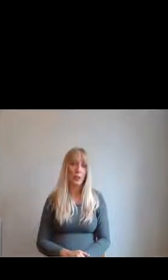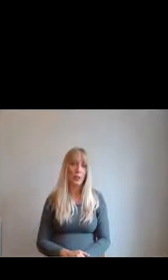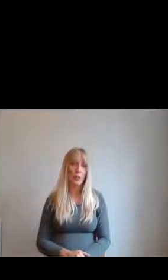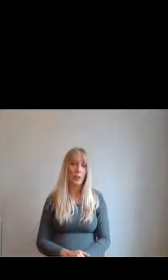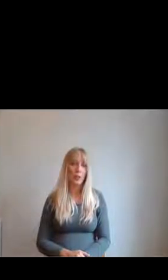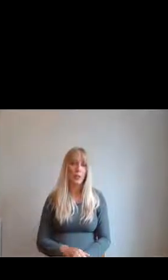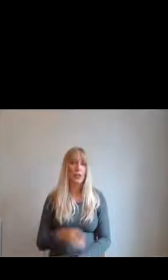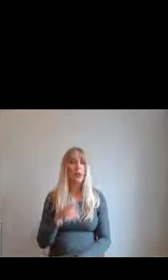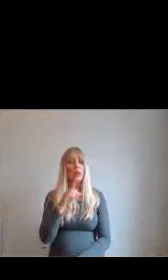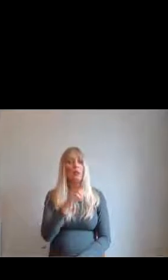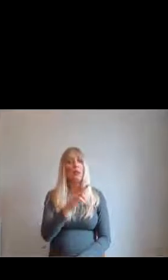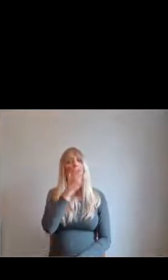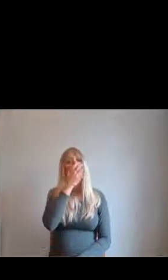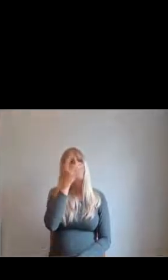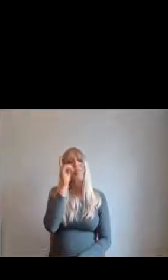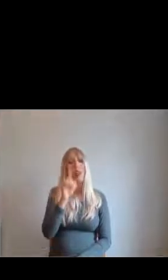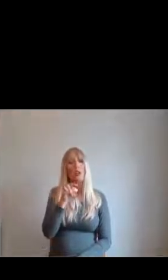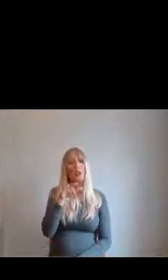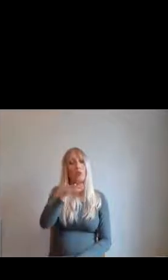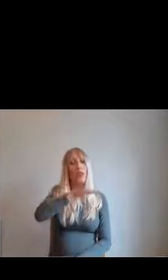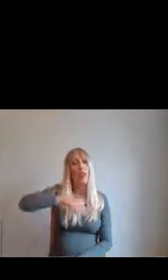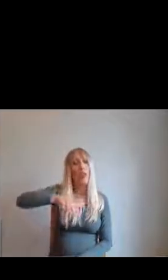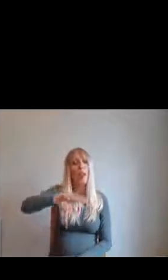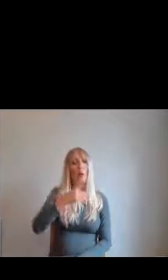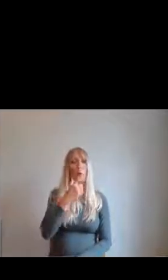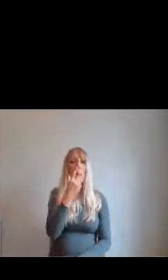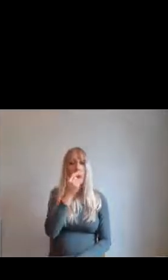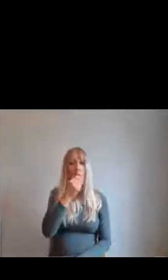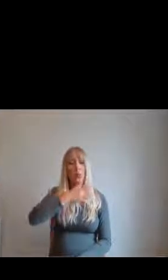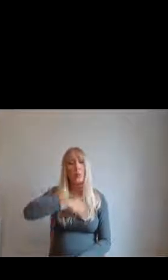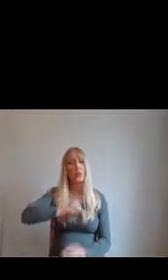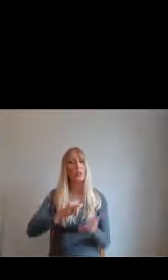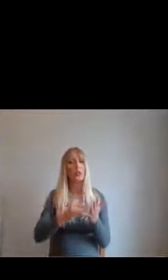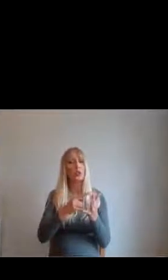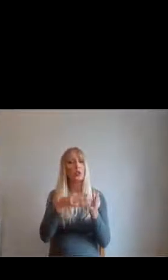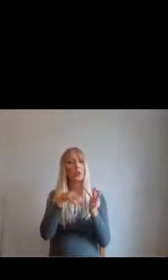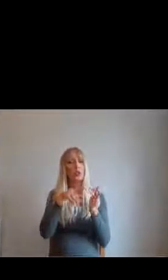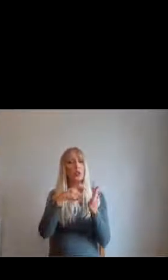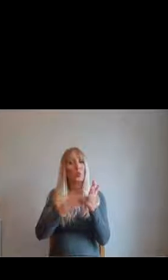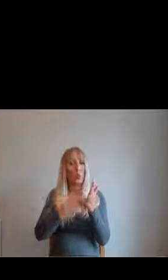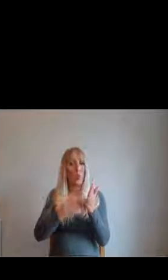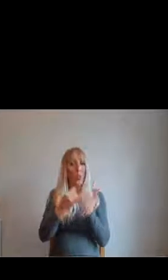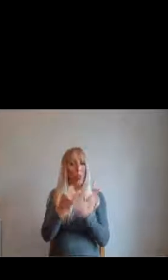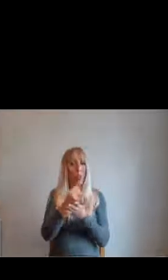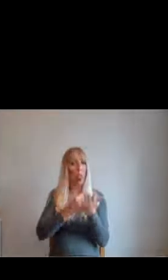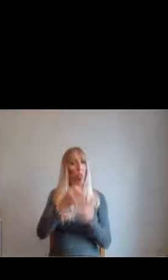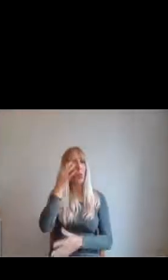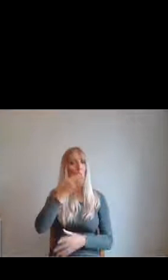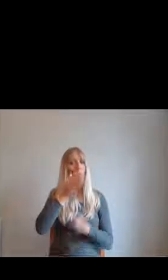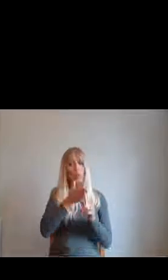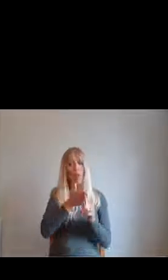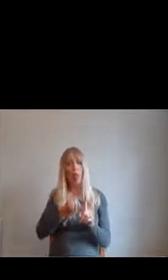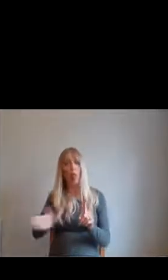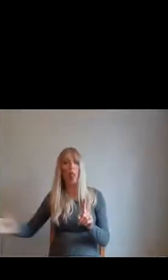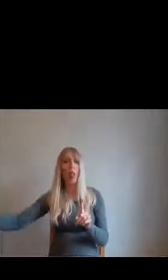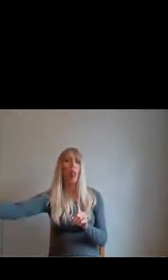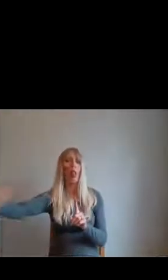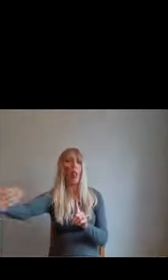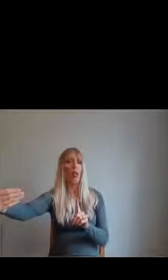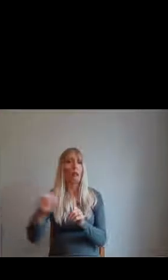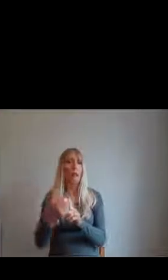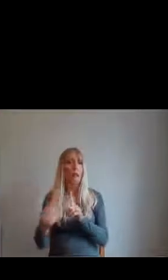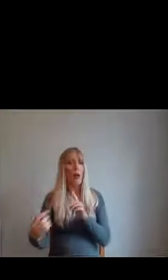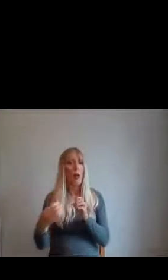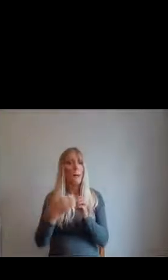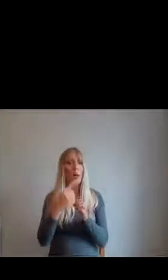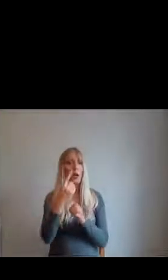With regards to utilities, a sewer diversion may be required from Ockenden Road to St Mary's Lane via the B186. This